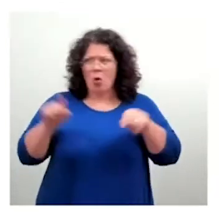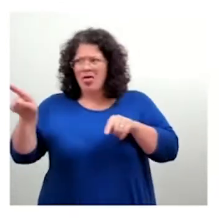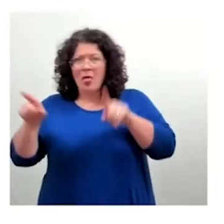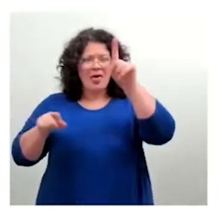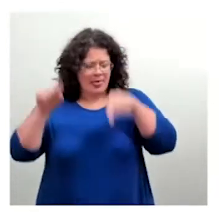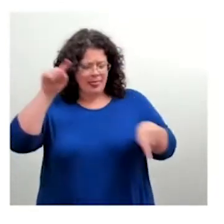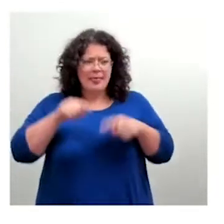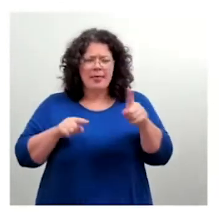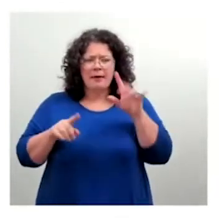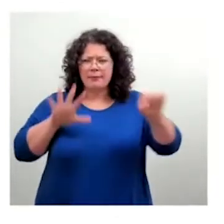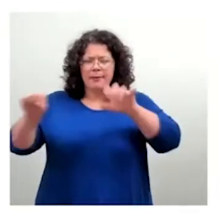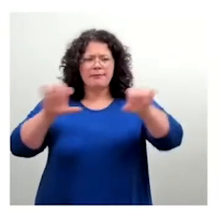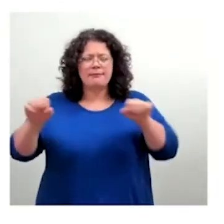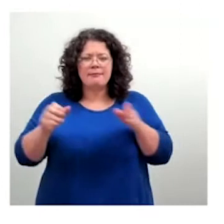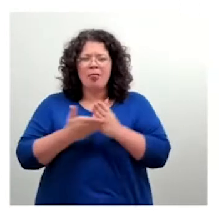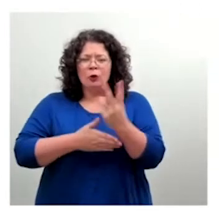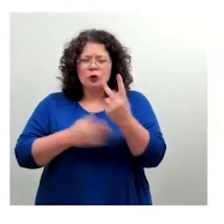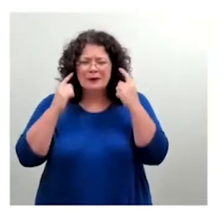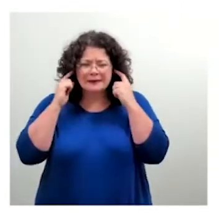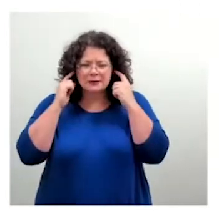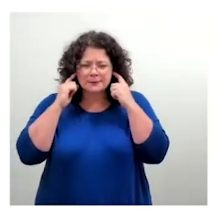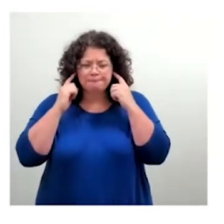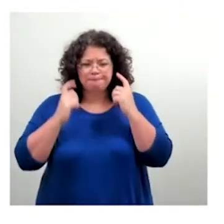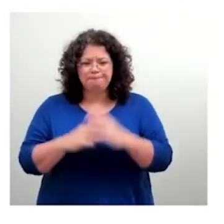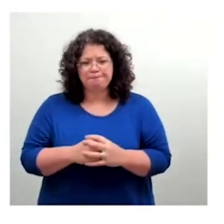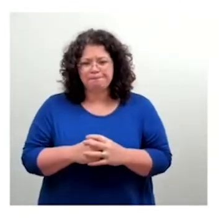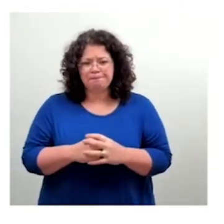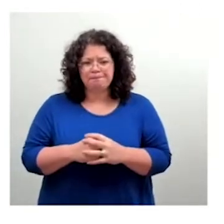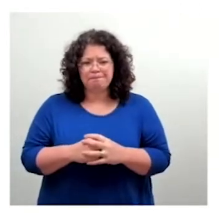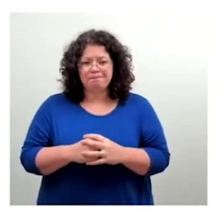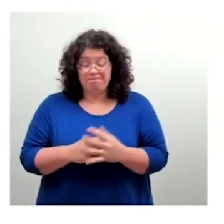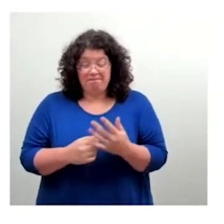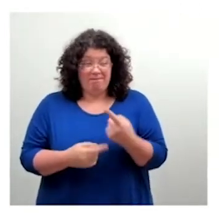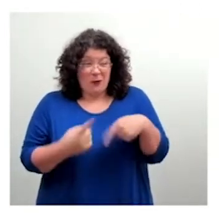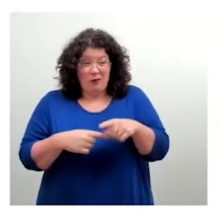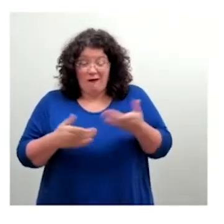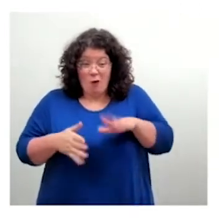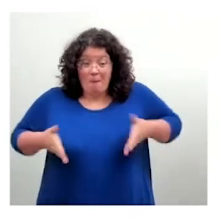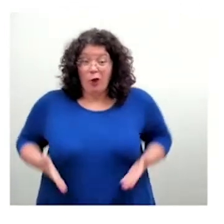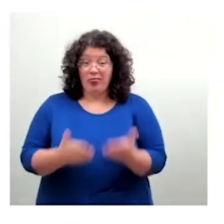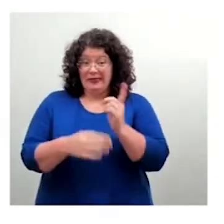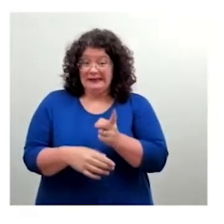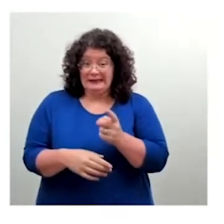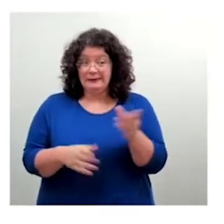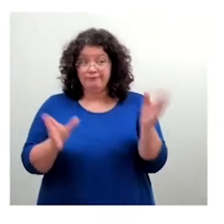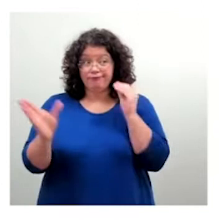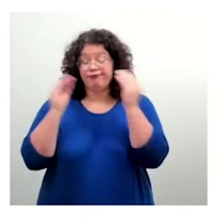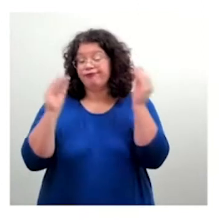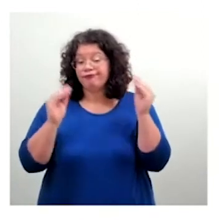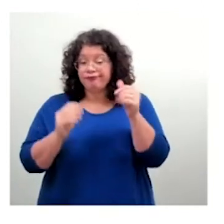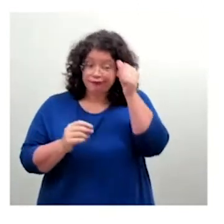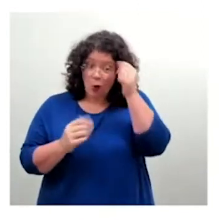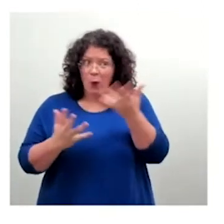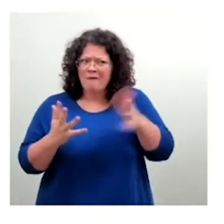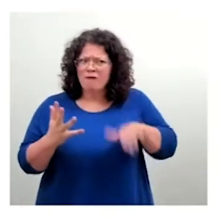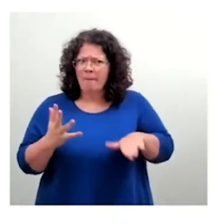So, for example, with Soundscape, when I'm out and about, when I hear a call out, about a bus stop and it's over there to the right, I know that's where